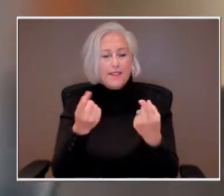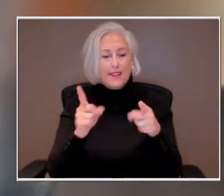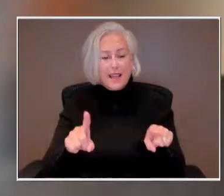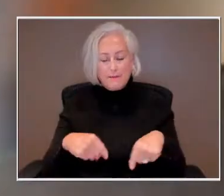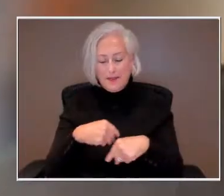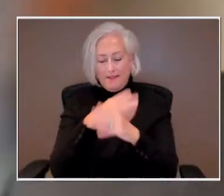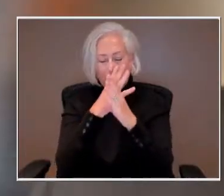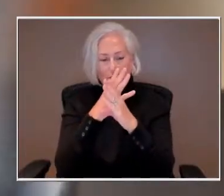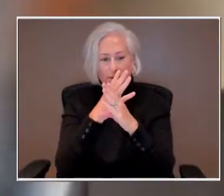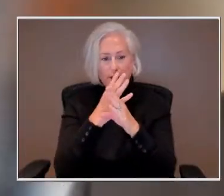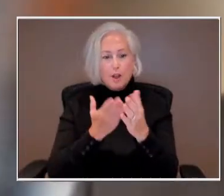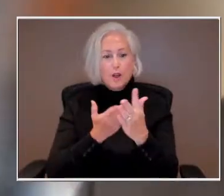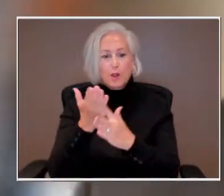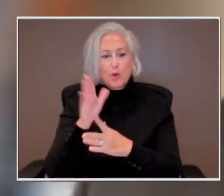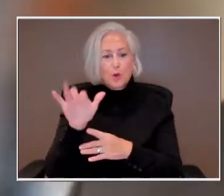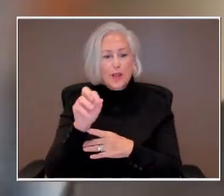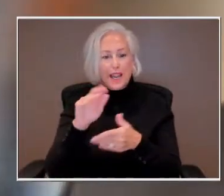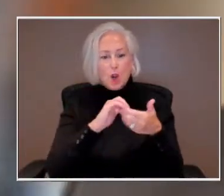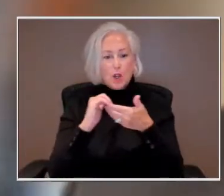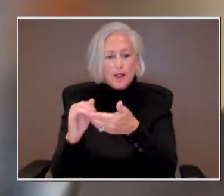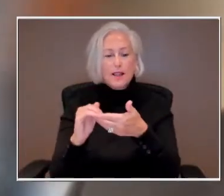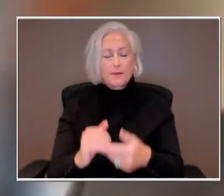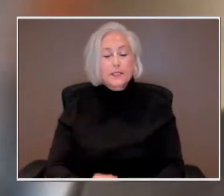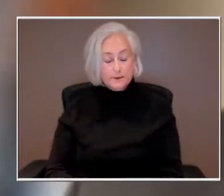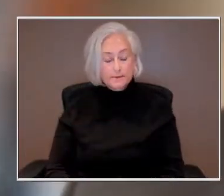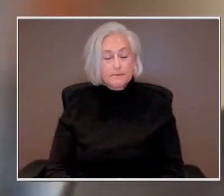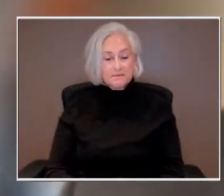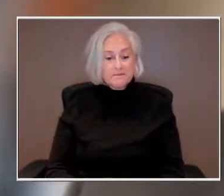That's a good question. Yeah, great question.